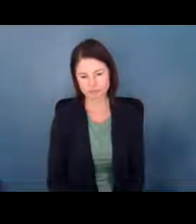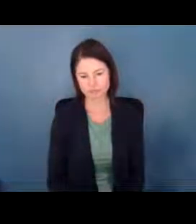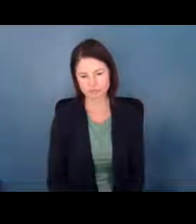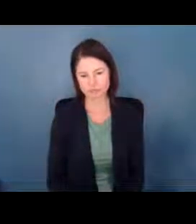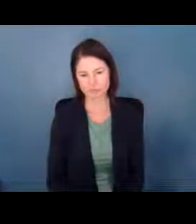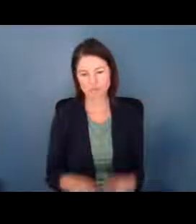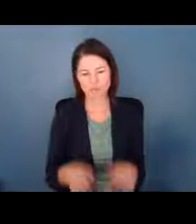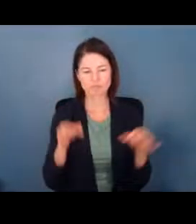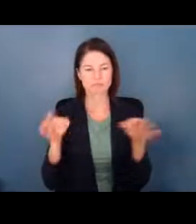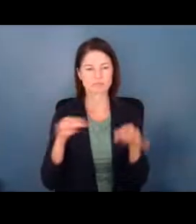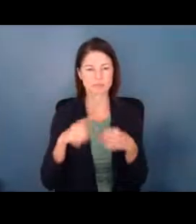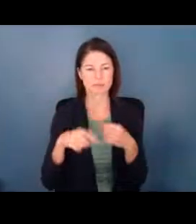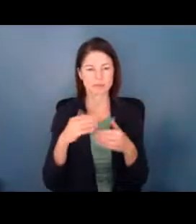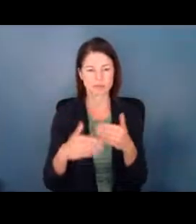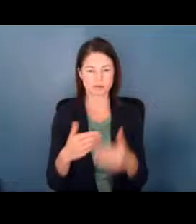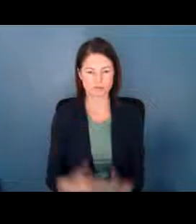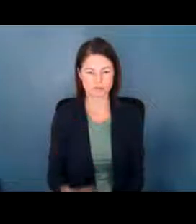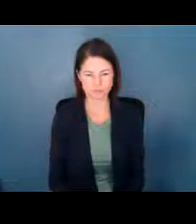process.